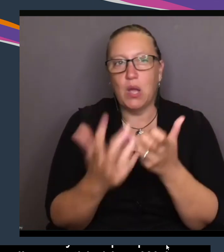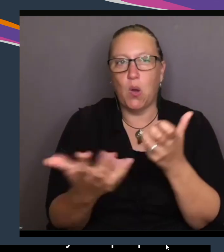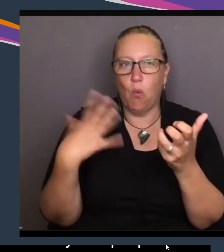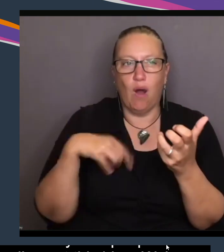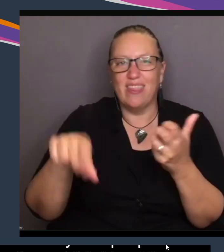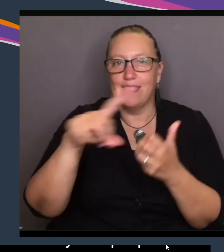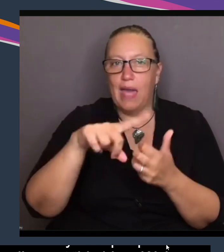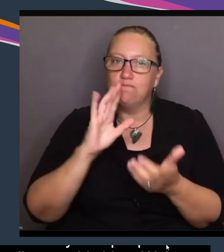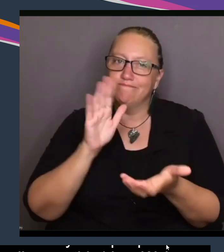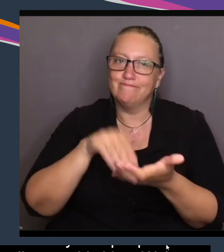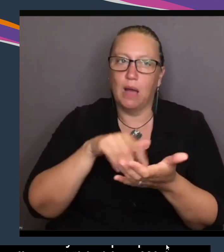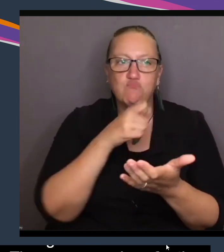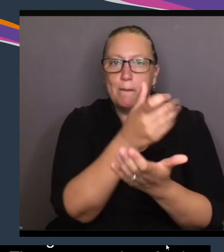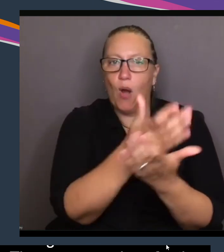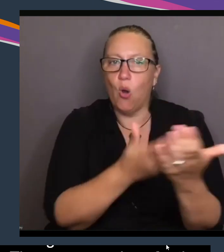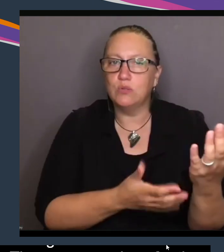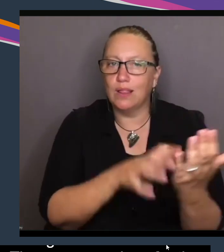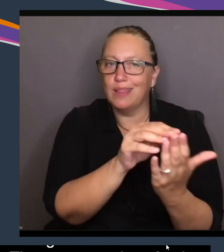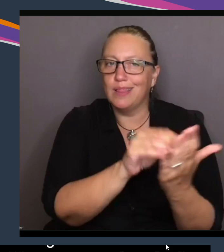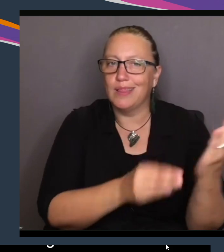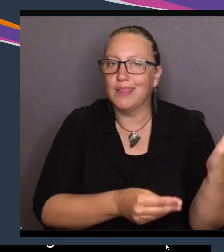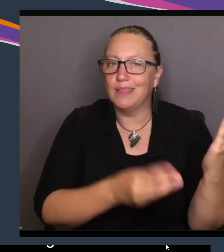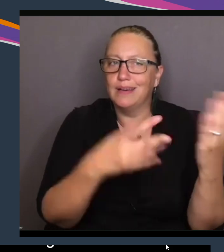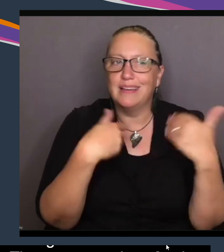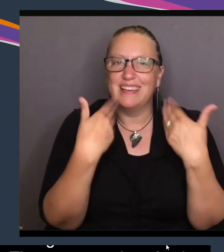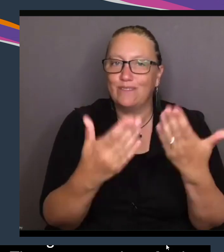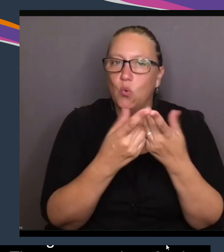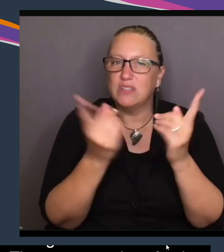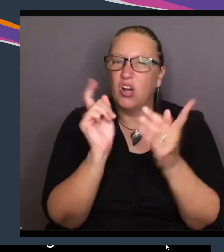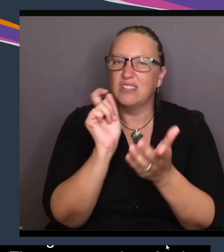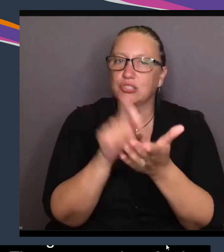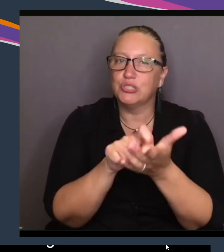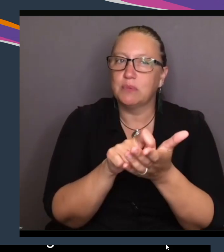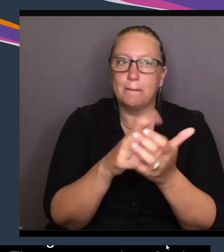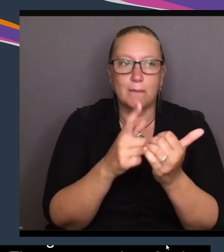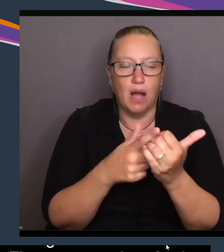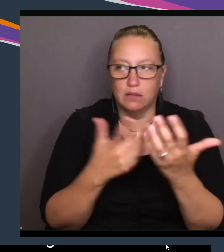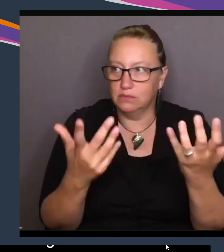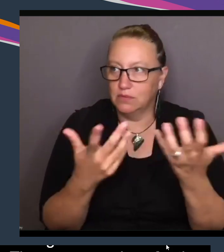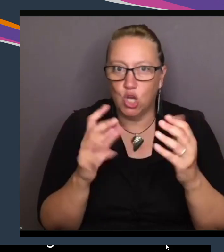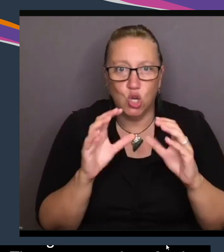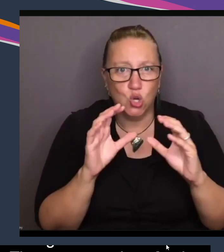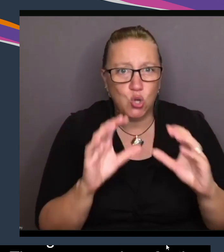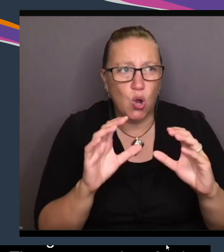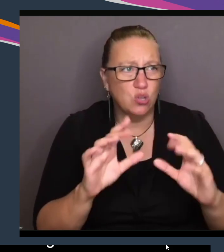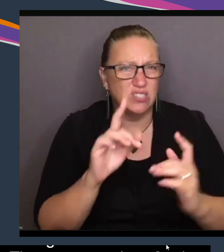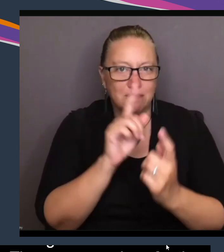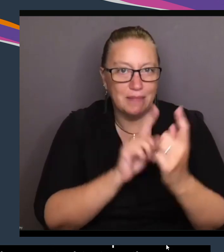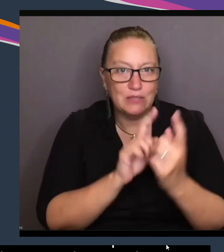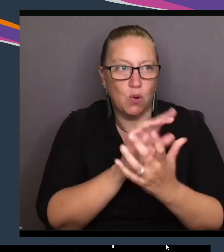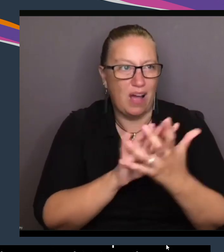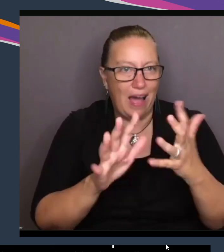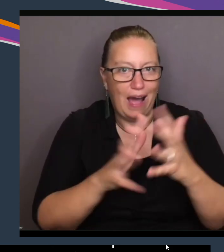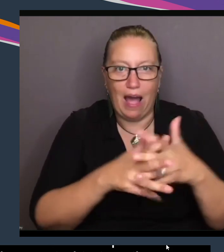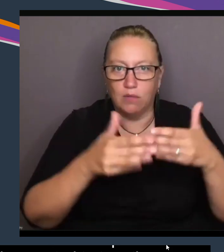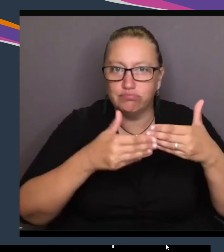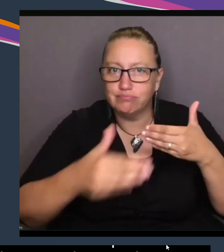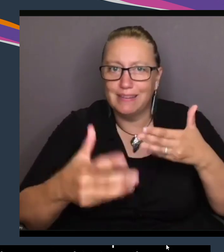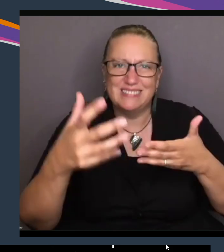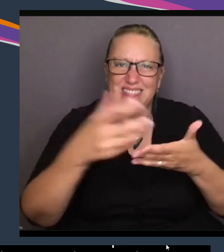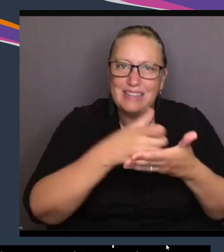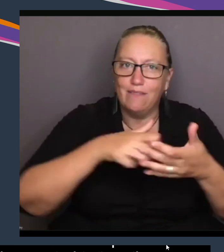a proposal, we'll give you a scholarship, but they actually had no coaching and mentoring them, this safe space to give